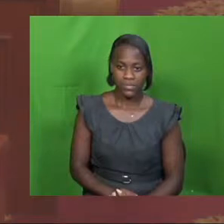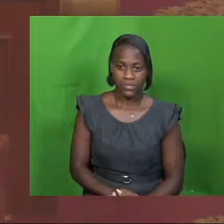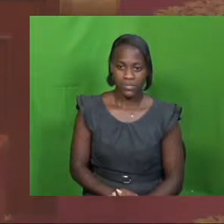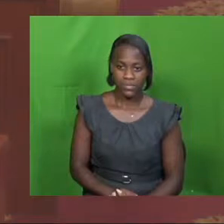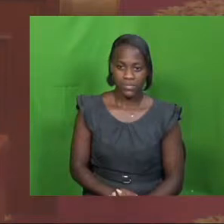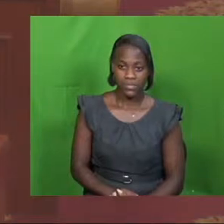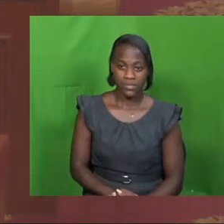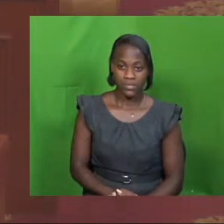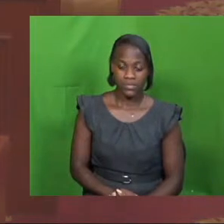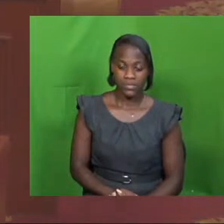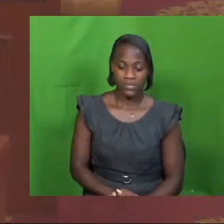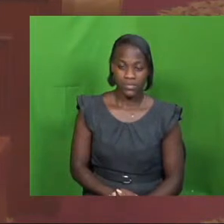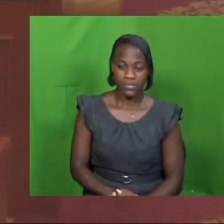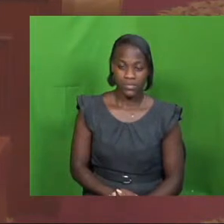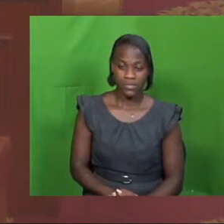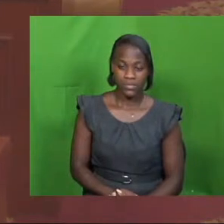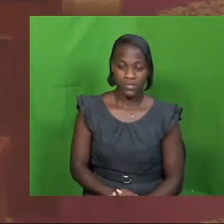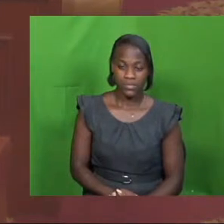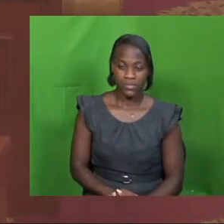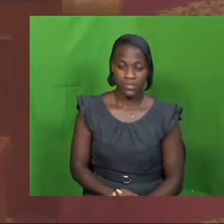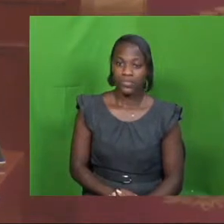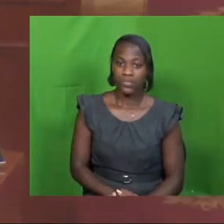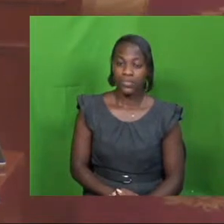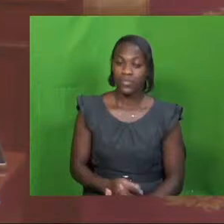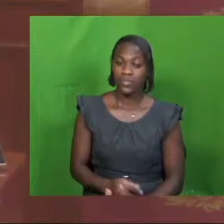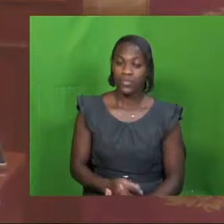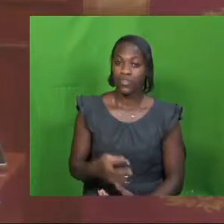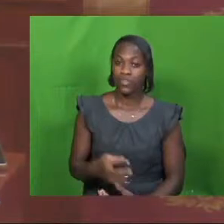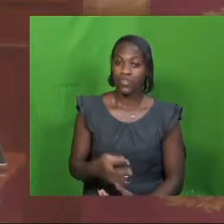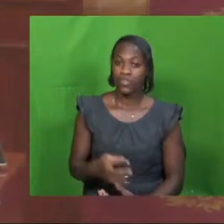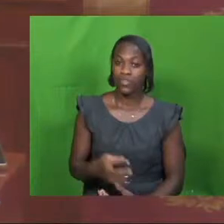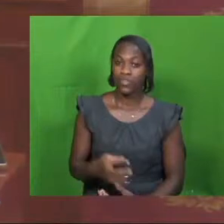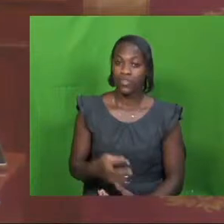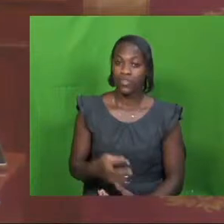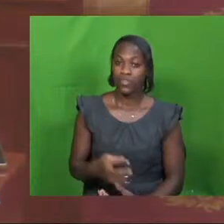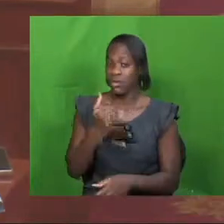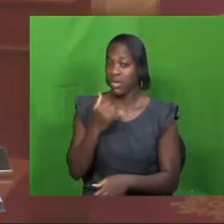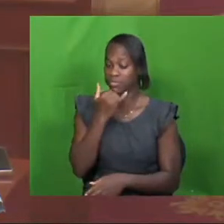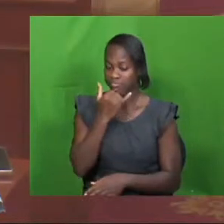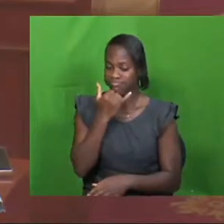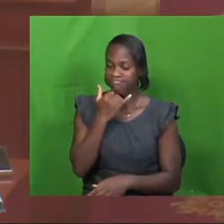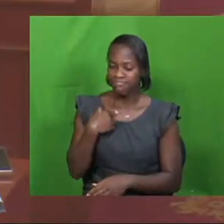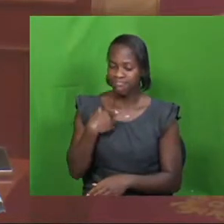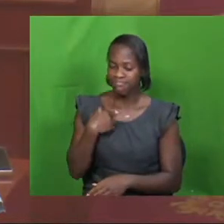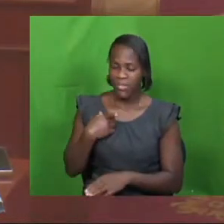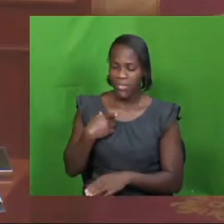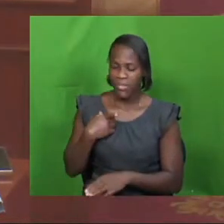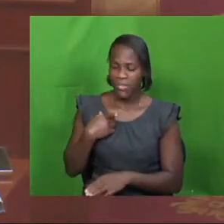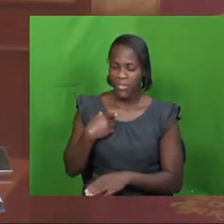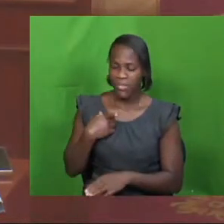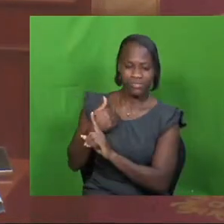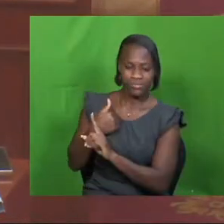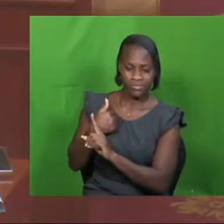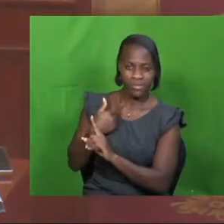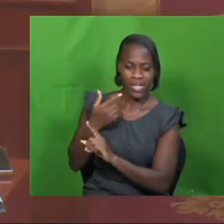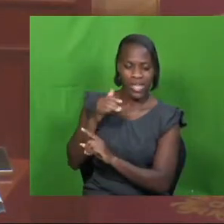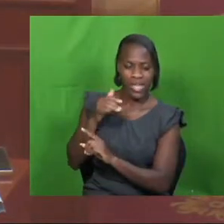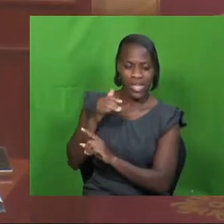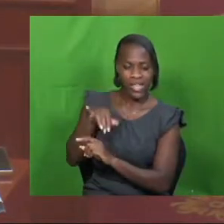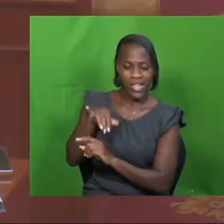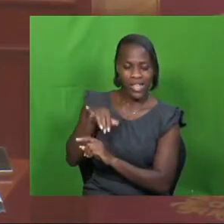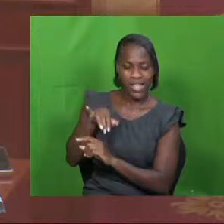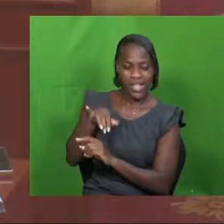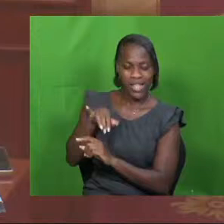Right Honourable Speaker, I want to withdraw the correction. My attention is being drawn to the fact that though